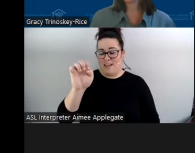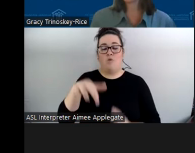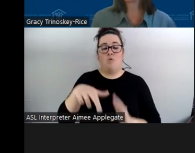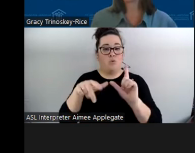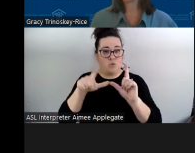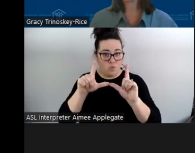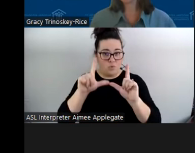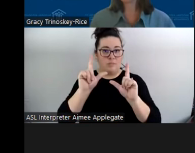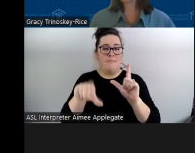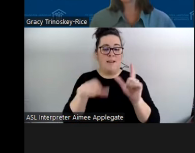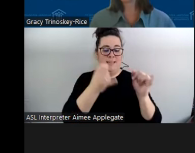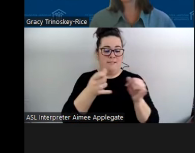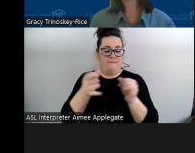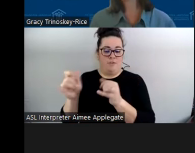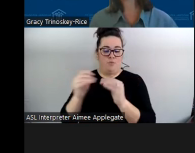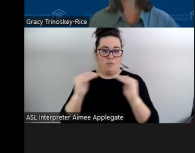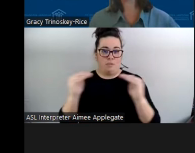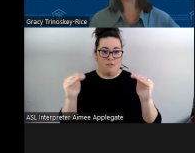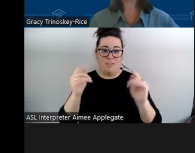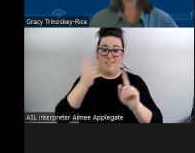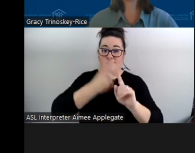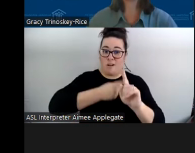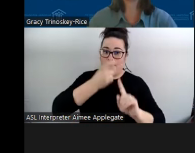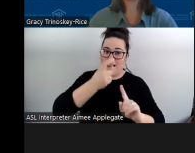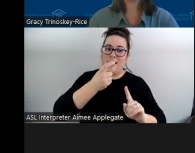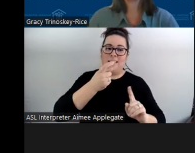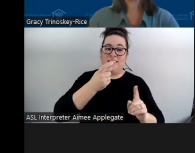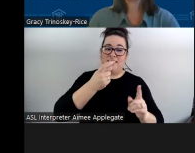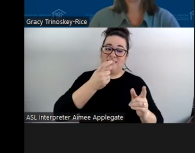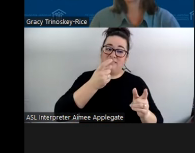they, even though it's automated and that's seen as a good thing,